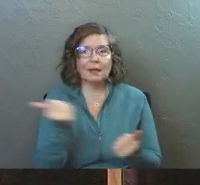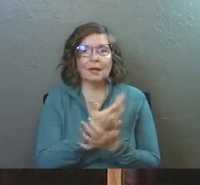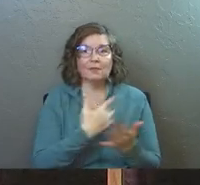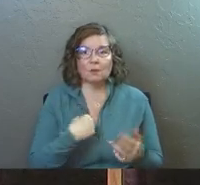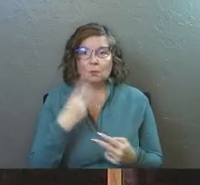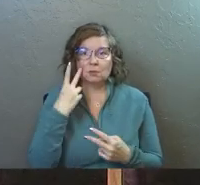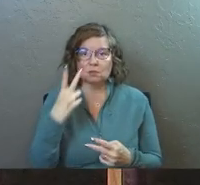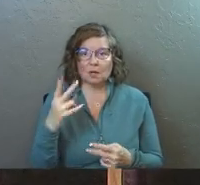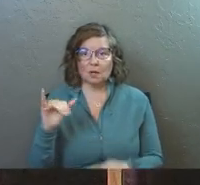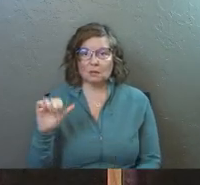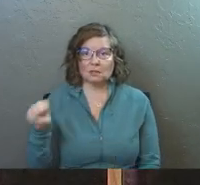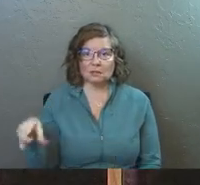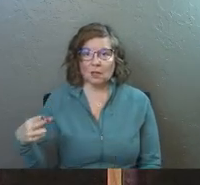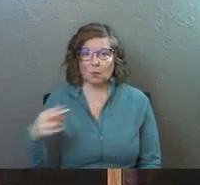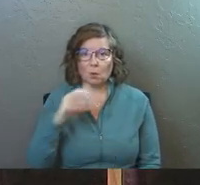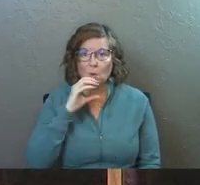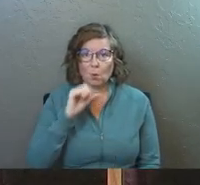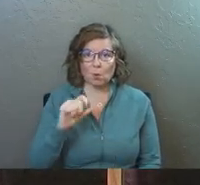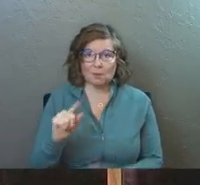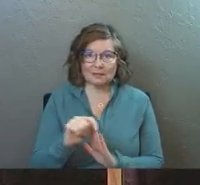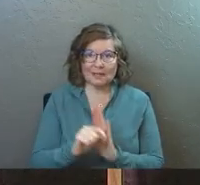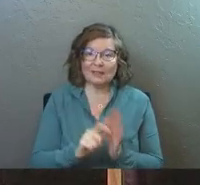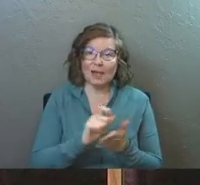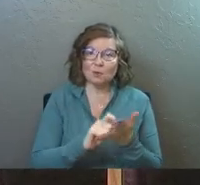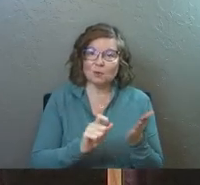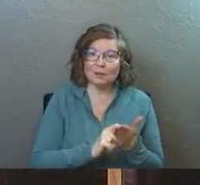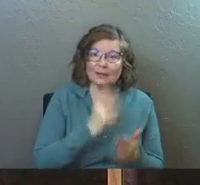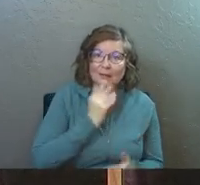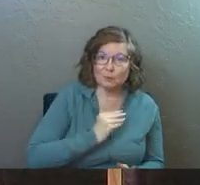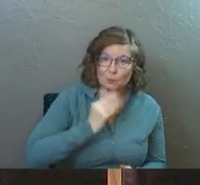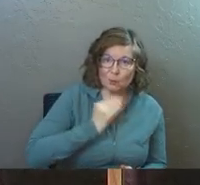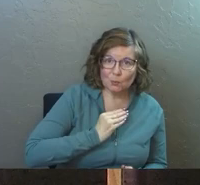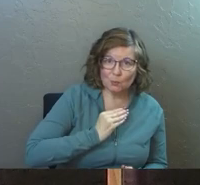Everything that we saw with Yahweh in the Old Testament, that was written in Hebrew.